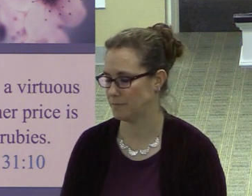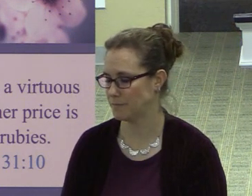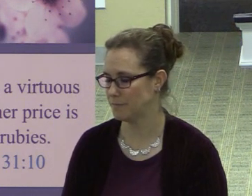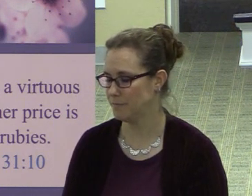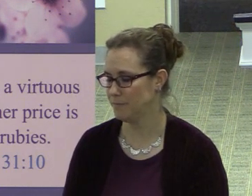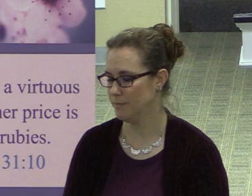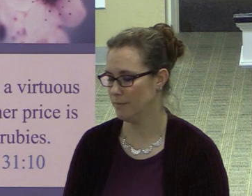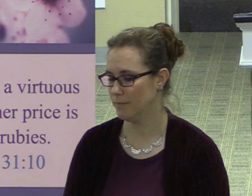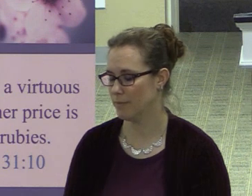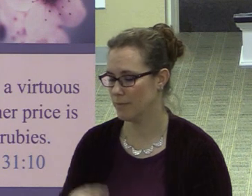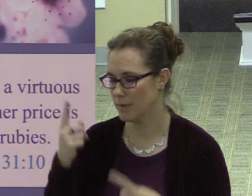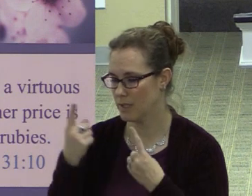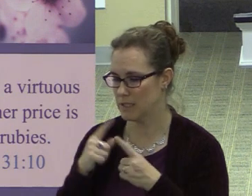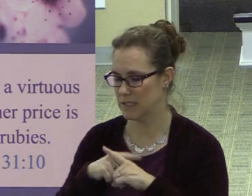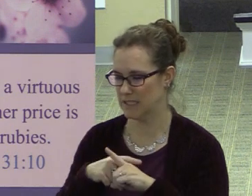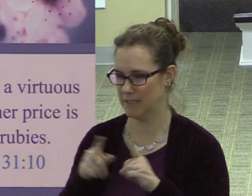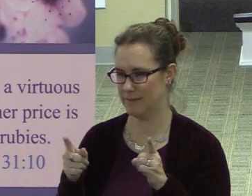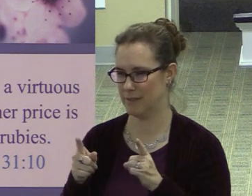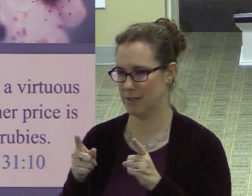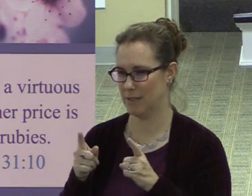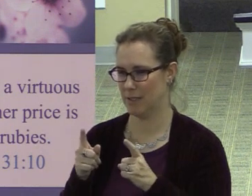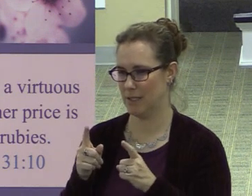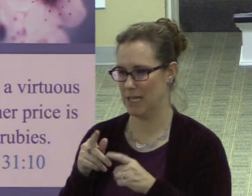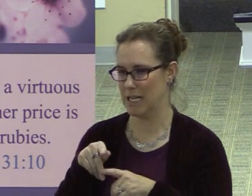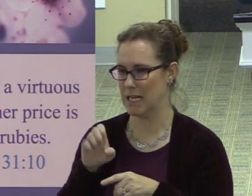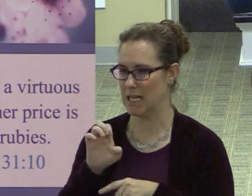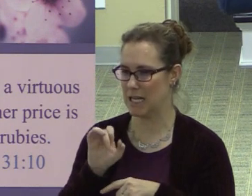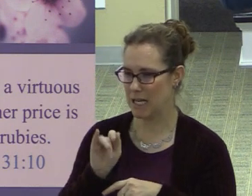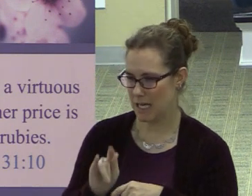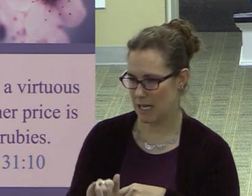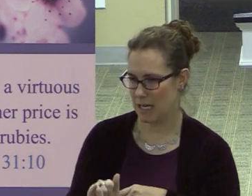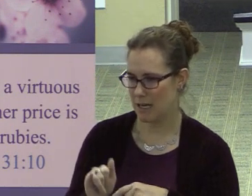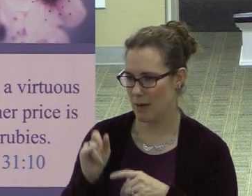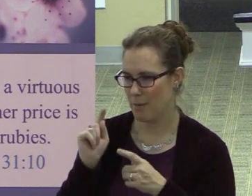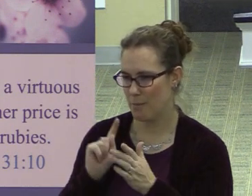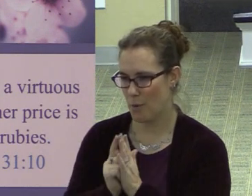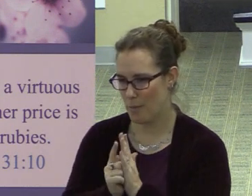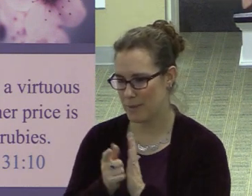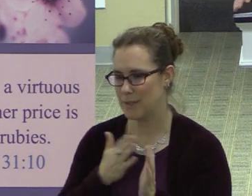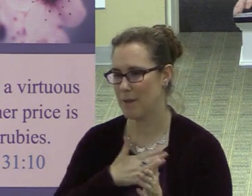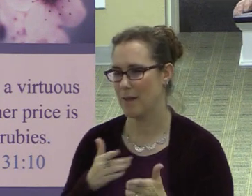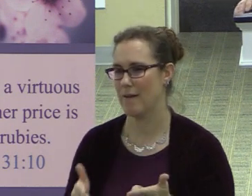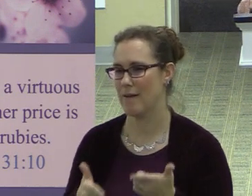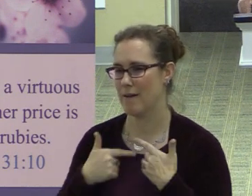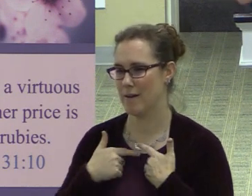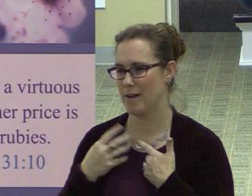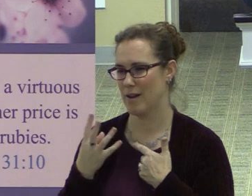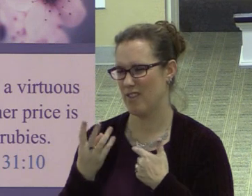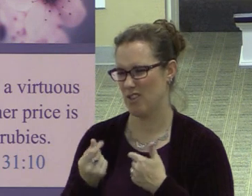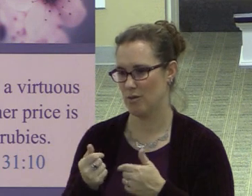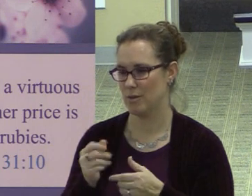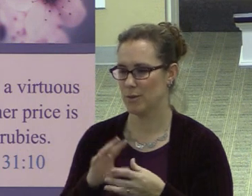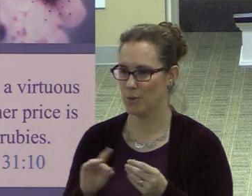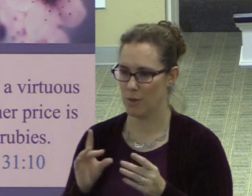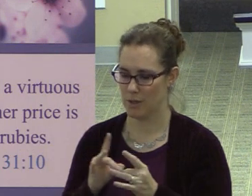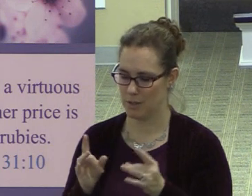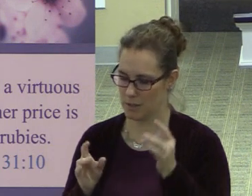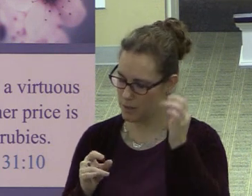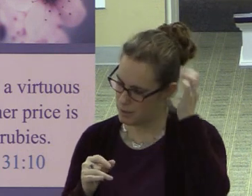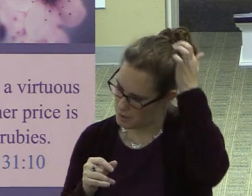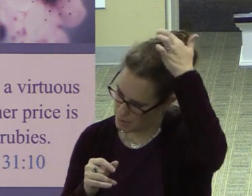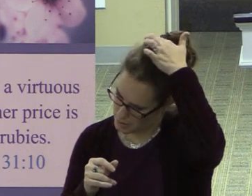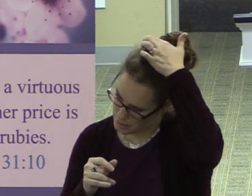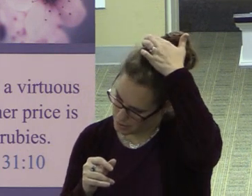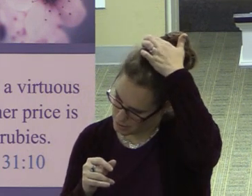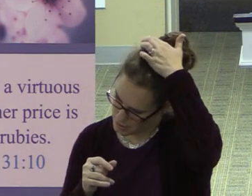I can think of different key moments in my life. For instance, the story of the... And I'm going to get into a couple different stories. I've